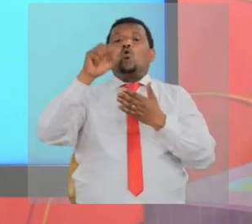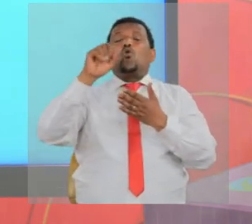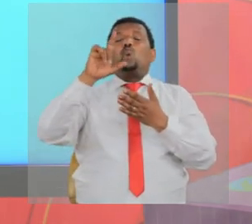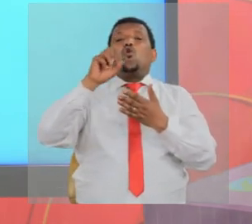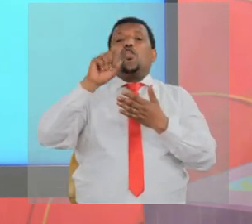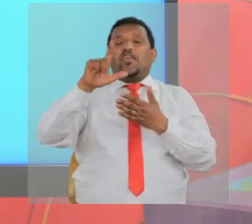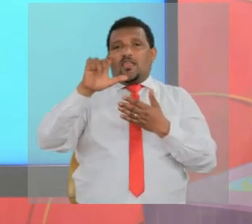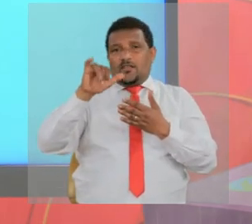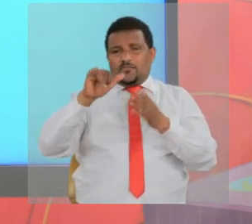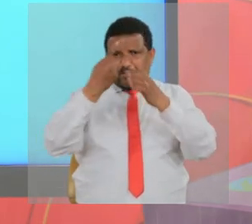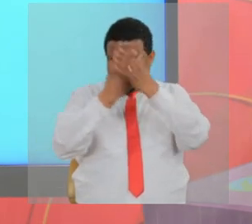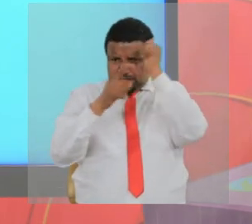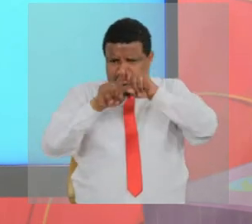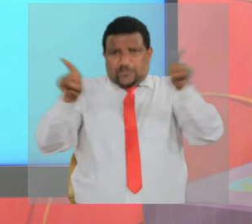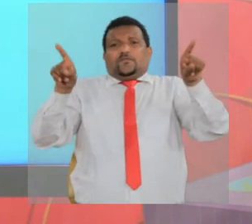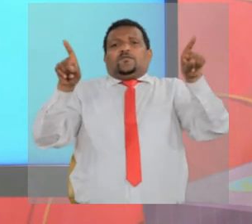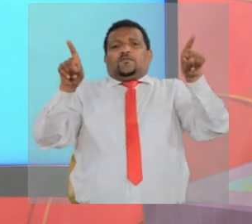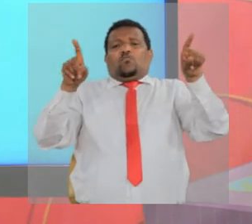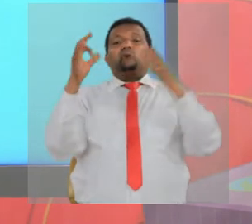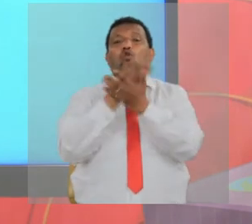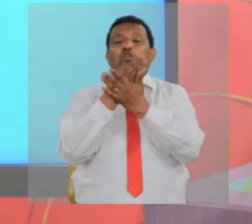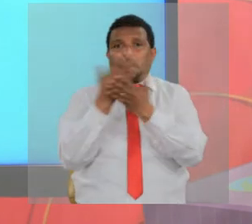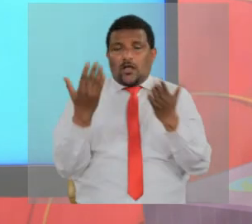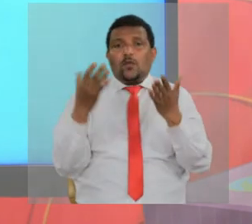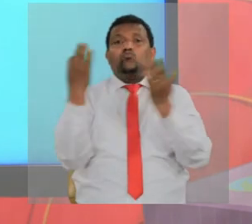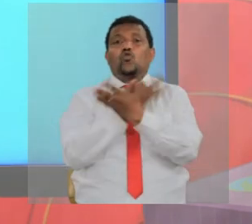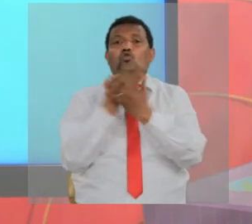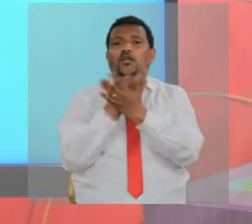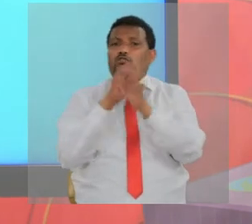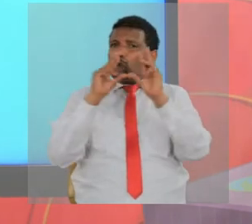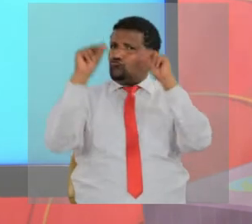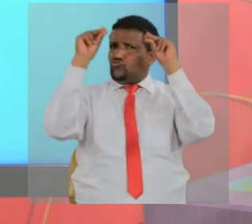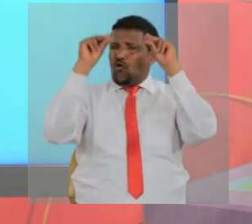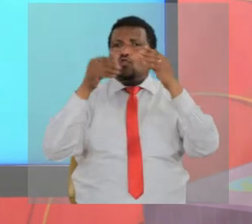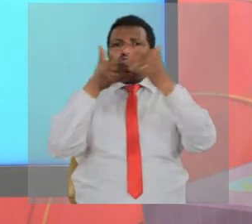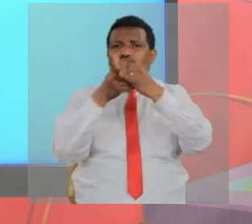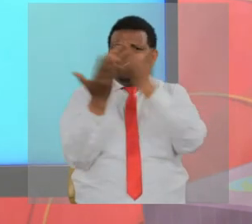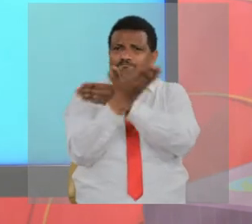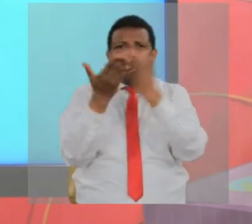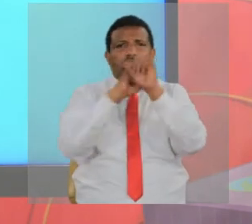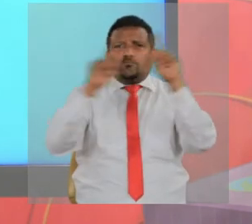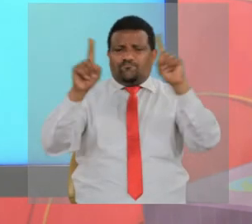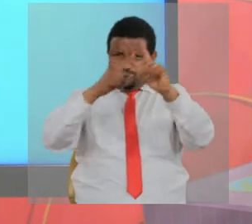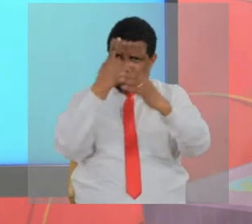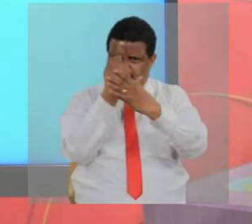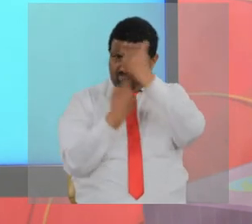is distinctive. Distinctive products are products with no close substitutes.